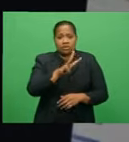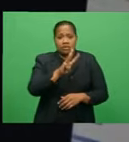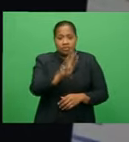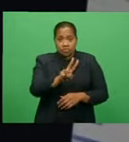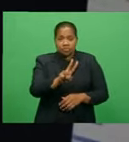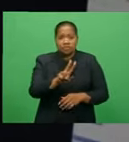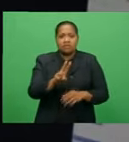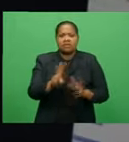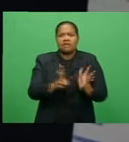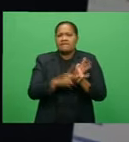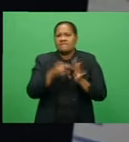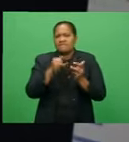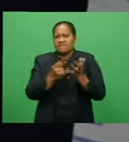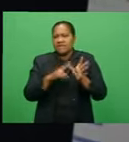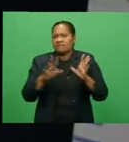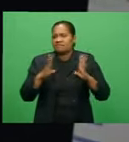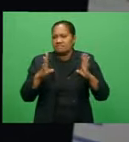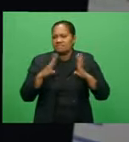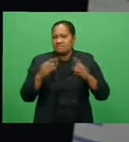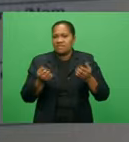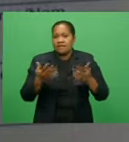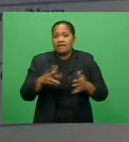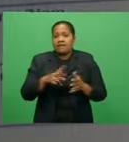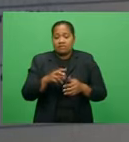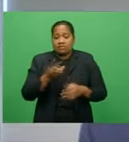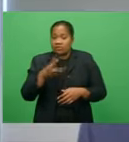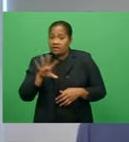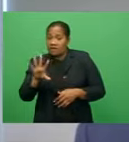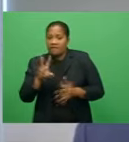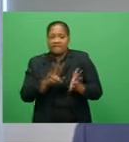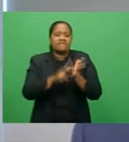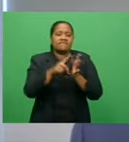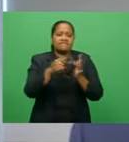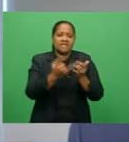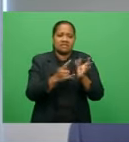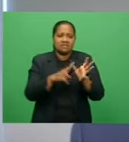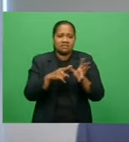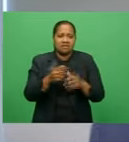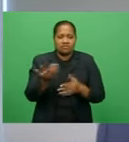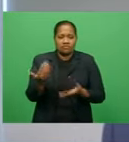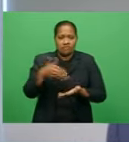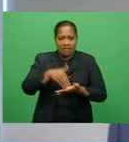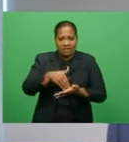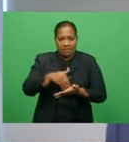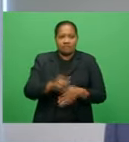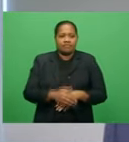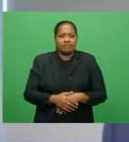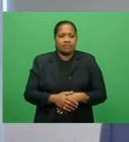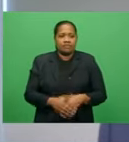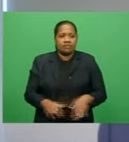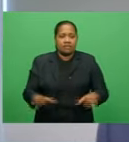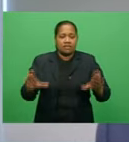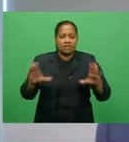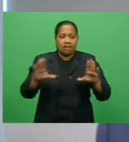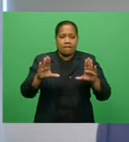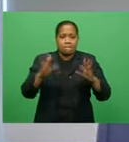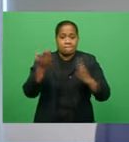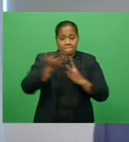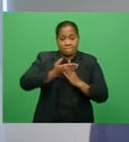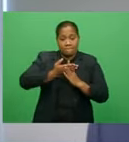entry, 35 are visa on arrival. When the border opens, then our passports will